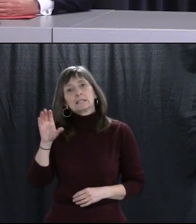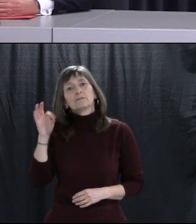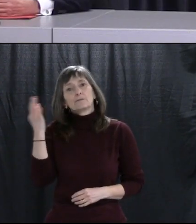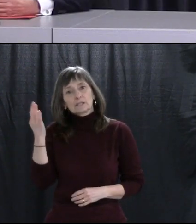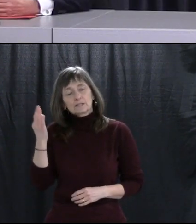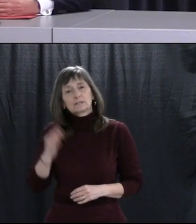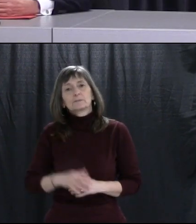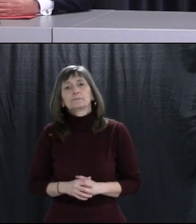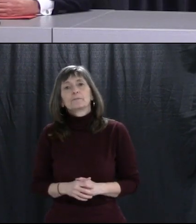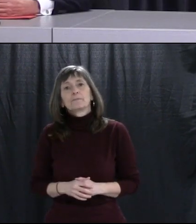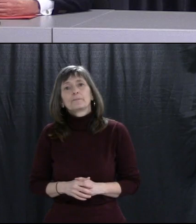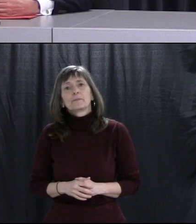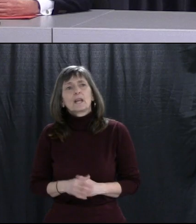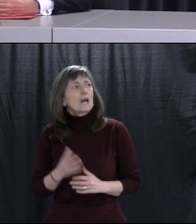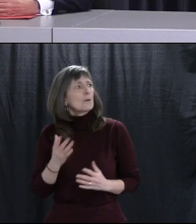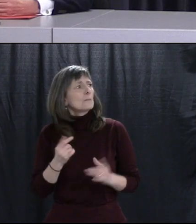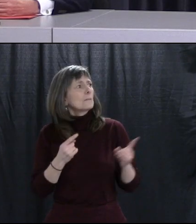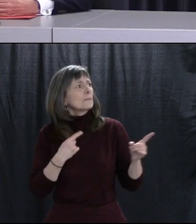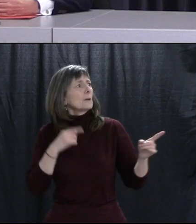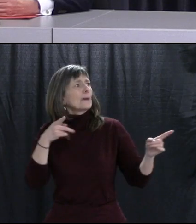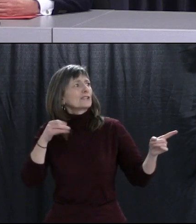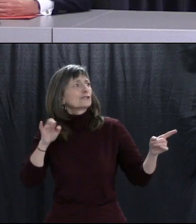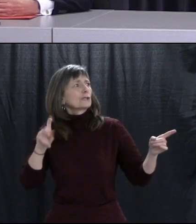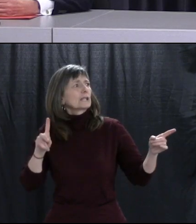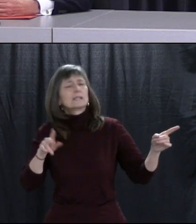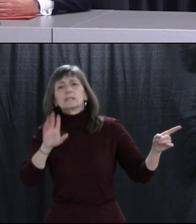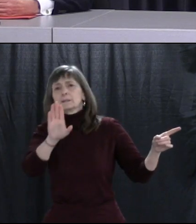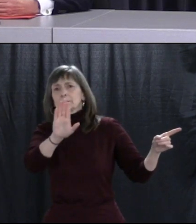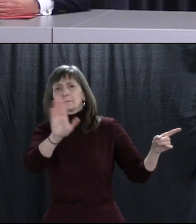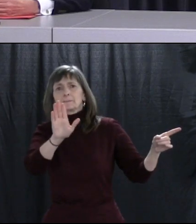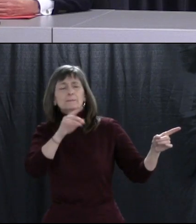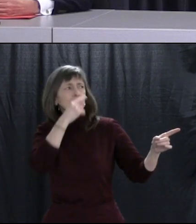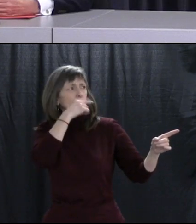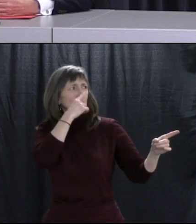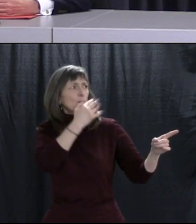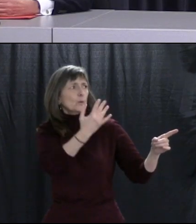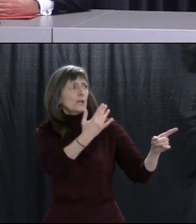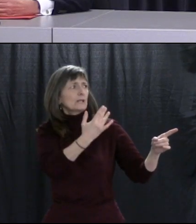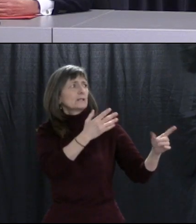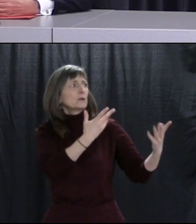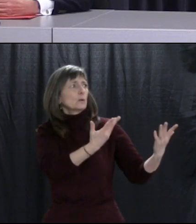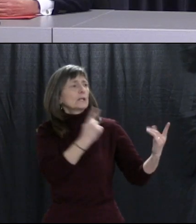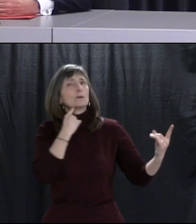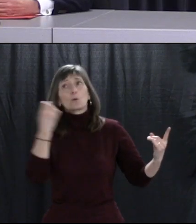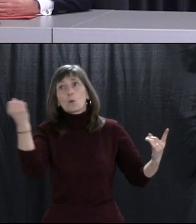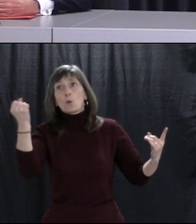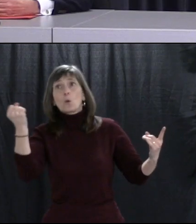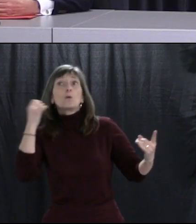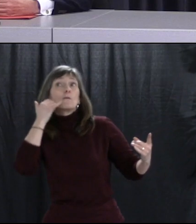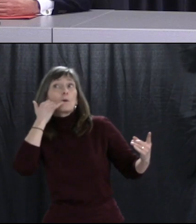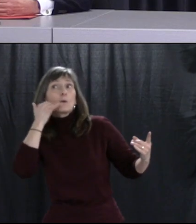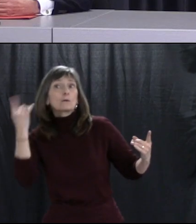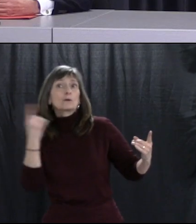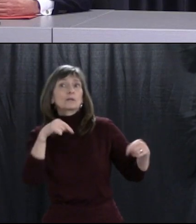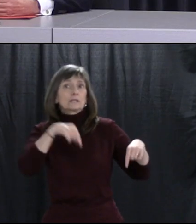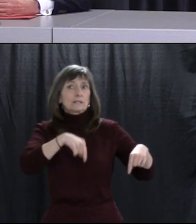For a little bit more information on... Excuse me, Patrick, we have a reporter here ready to ask a question. We'll take your question shortly